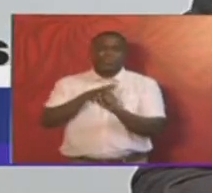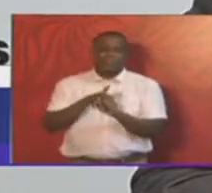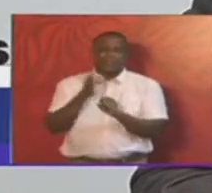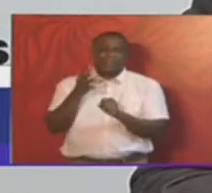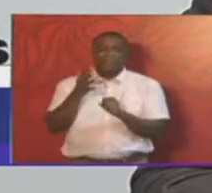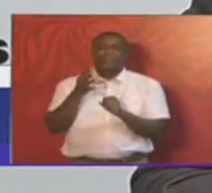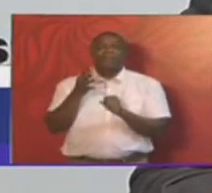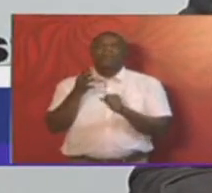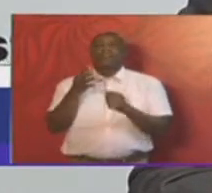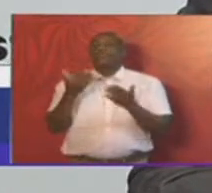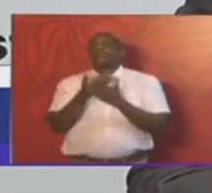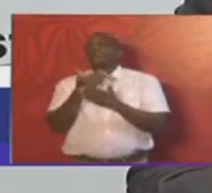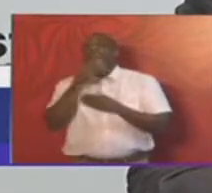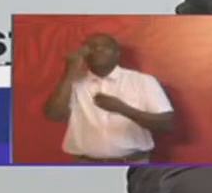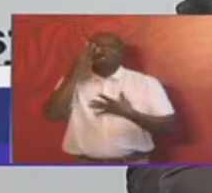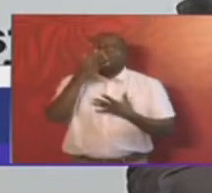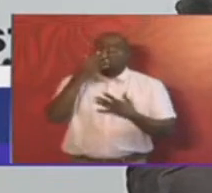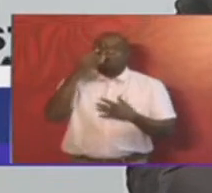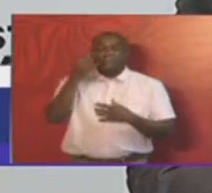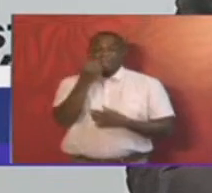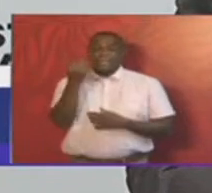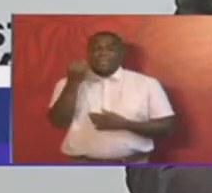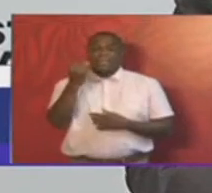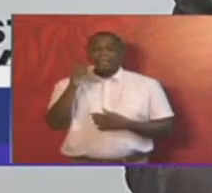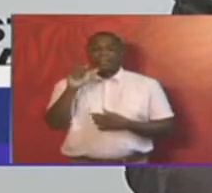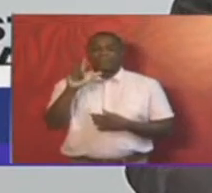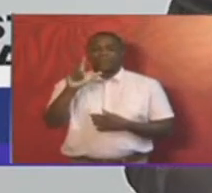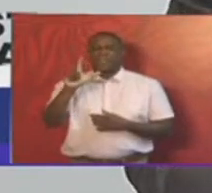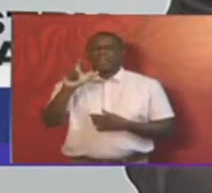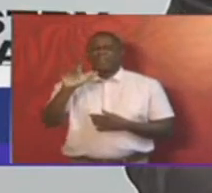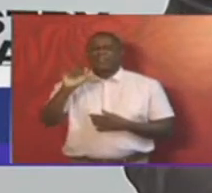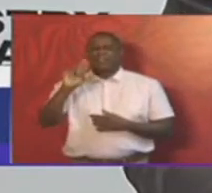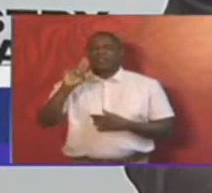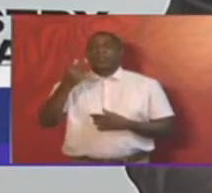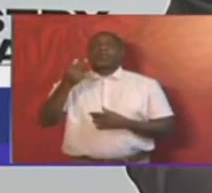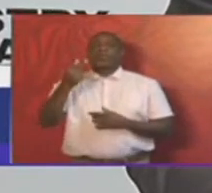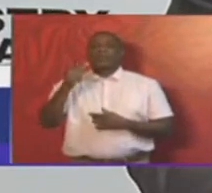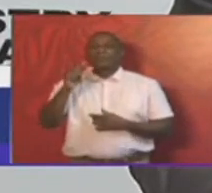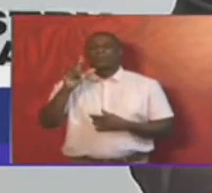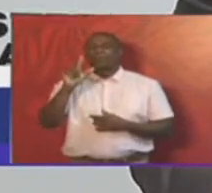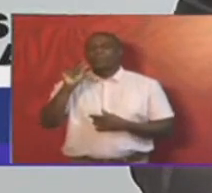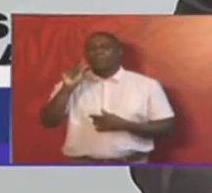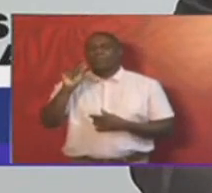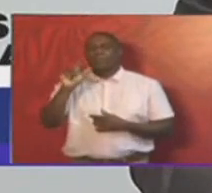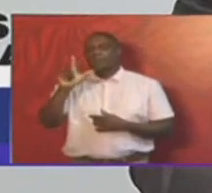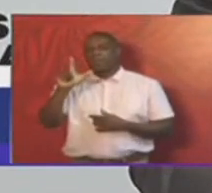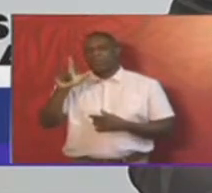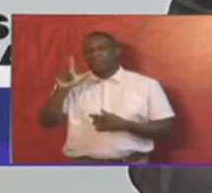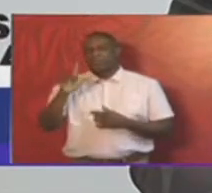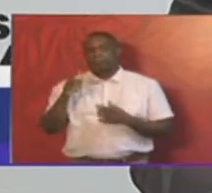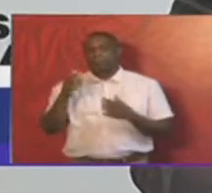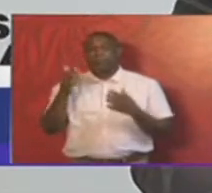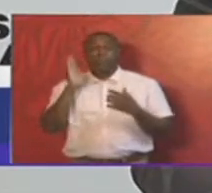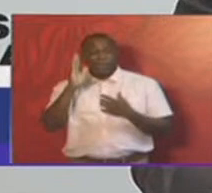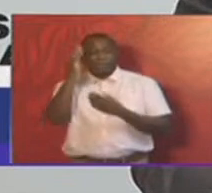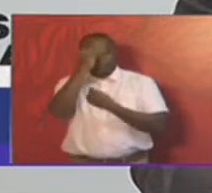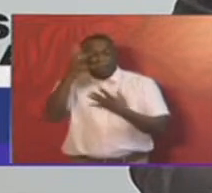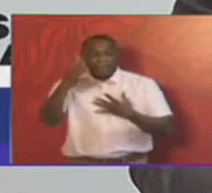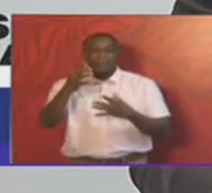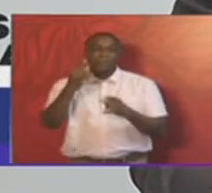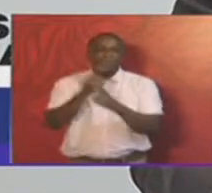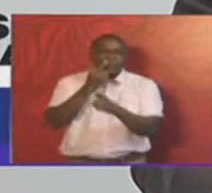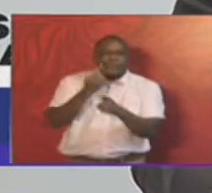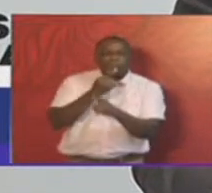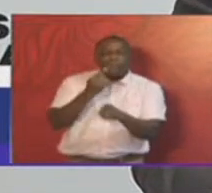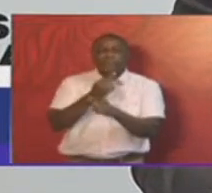Saturday, 21st August 2021, where we provide you with accurate and up-to-date information